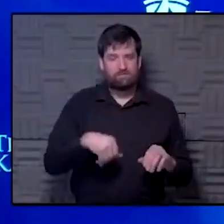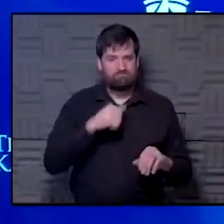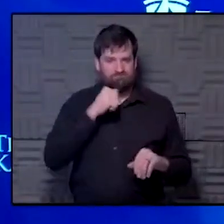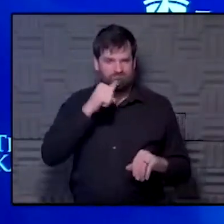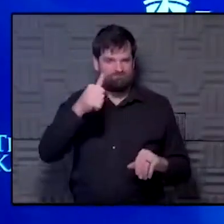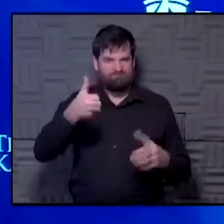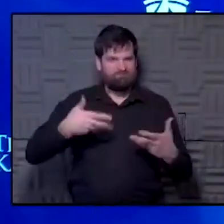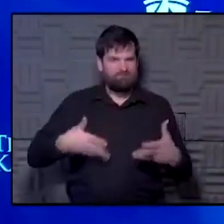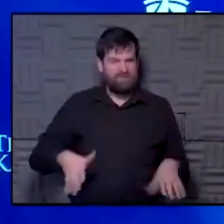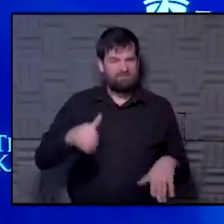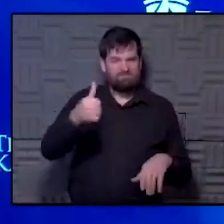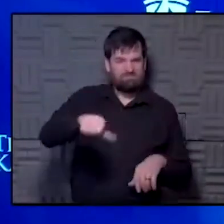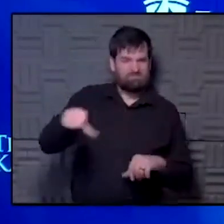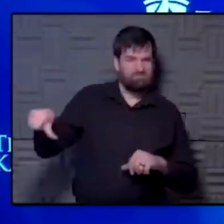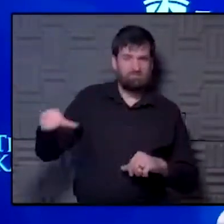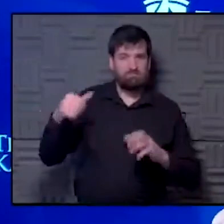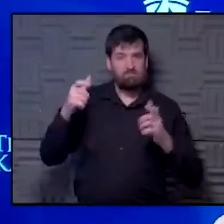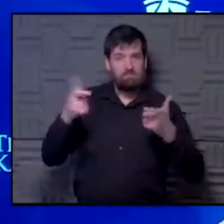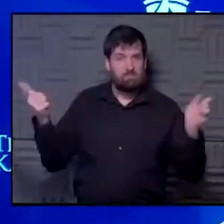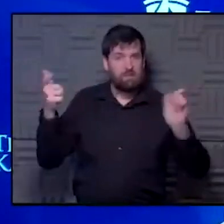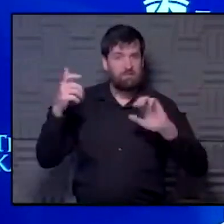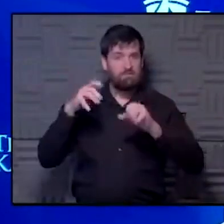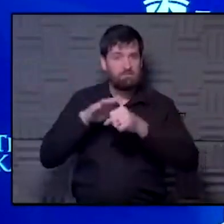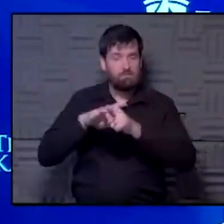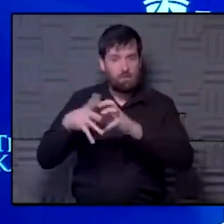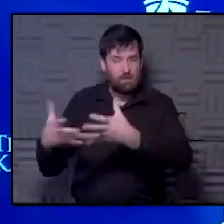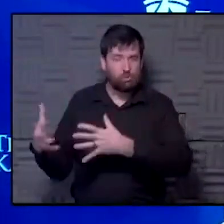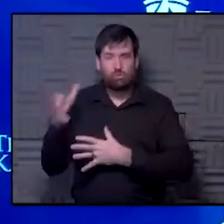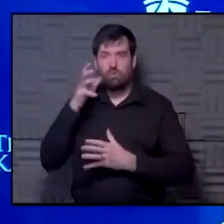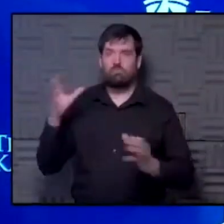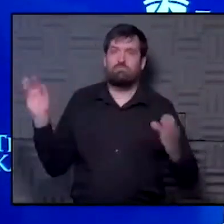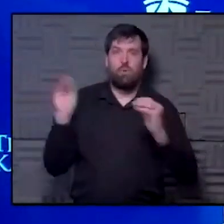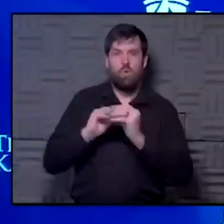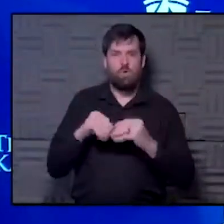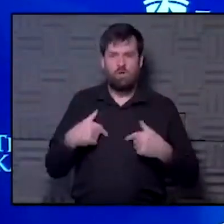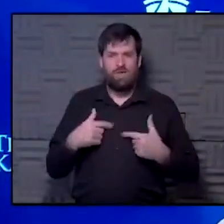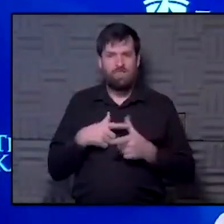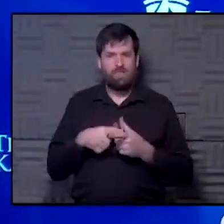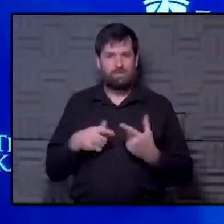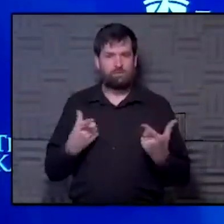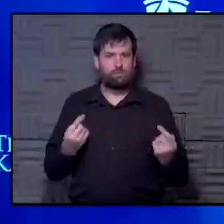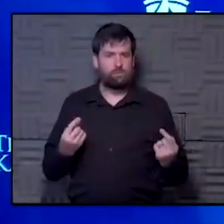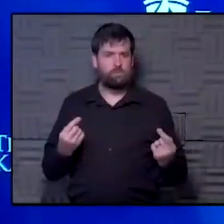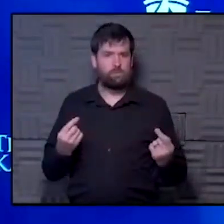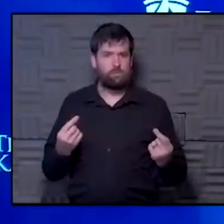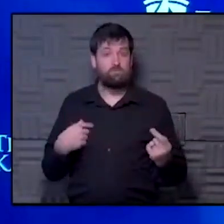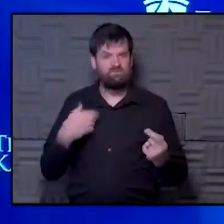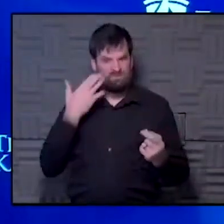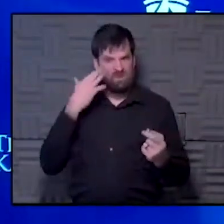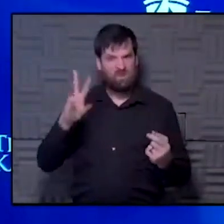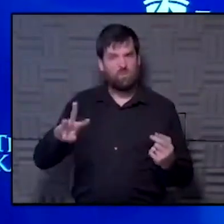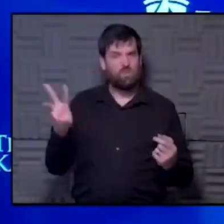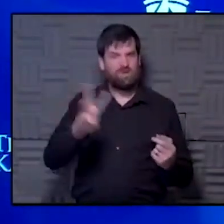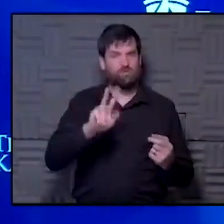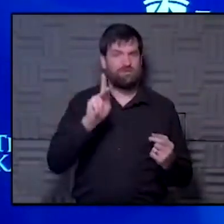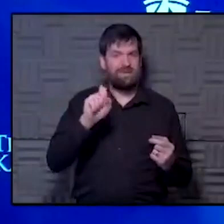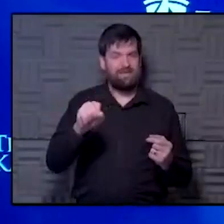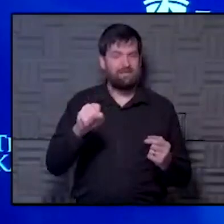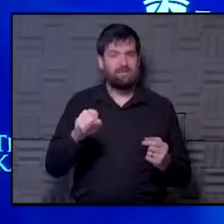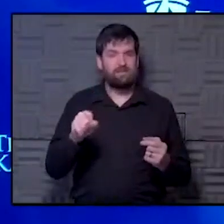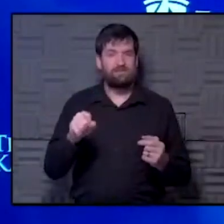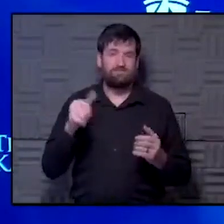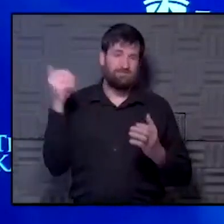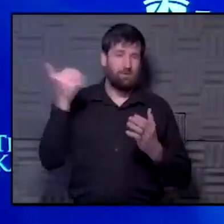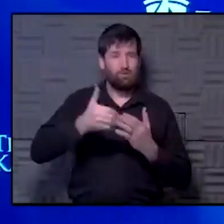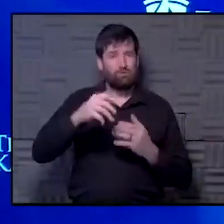or a place with a large population, you're going to have more turned down doses, and you have to figure out what to do with them. I know that in Western Kansas, the uptake rate is